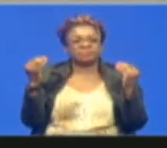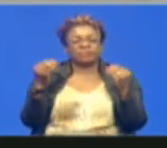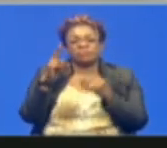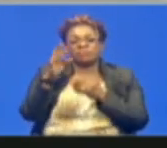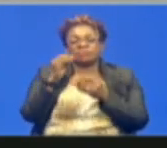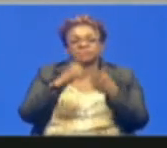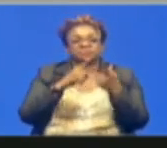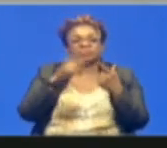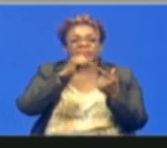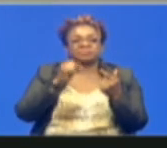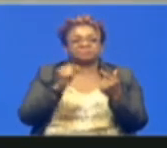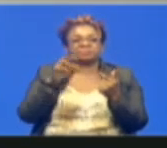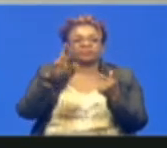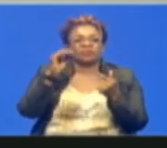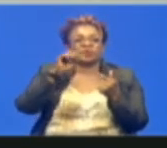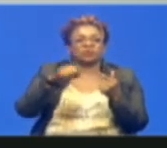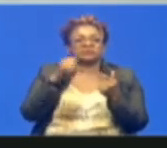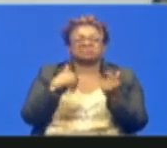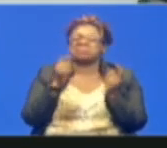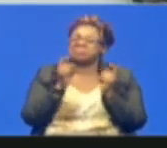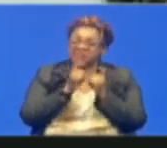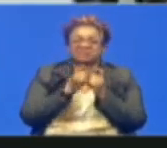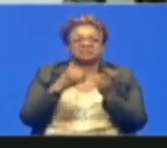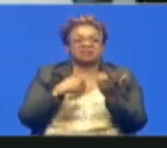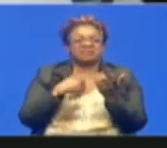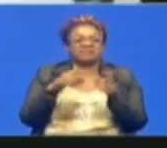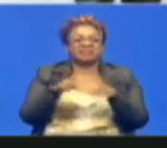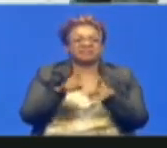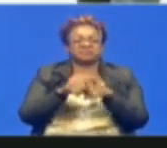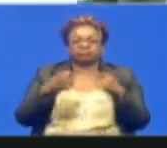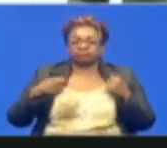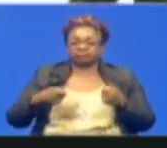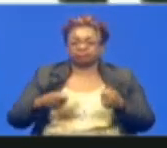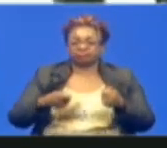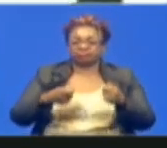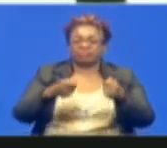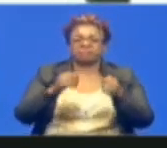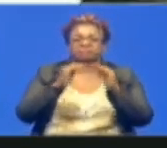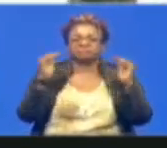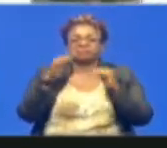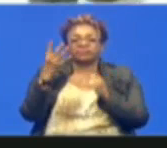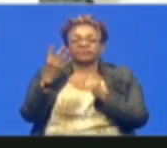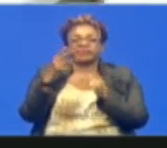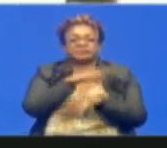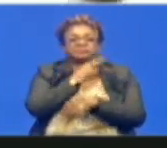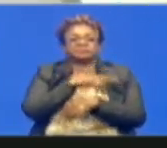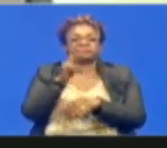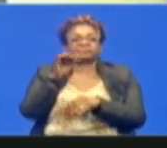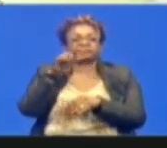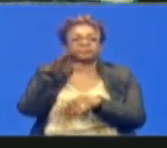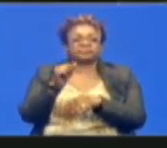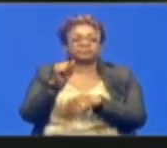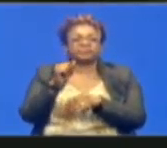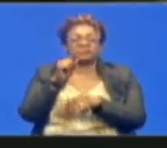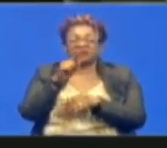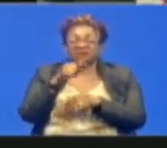20-year-old Rose Mai squirms in pain as she's wheeled into the Kangundo Level 4 Hospital. Her indelible scars, she says,